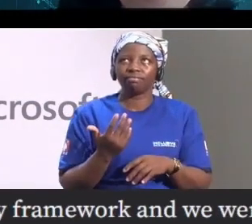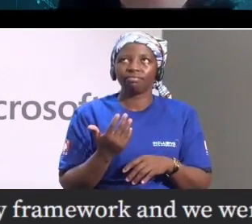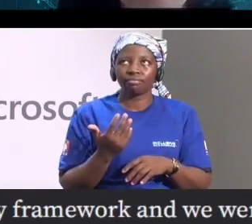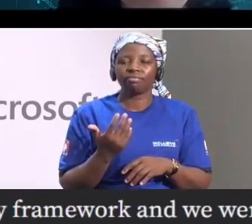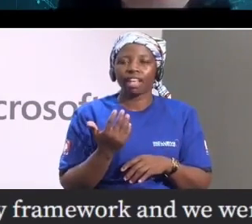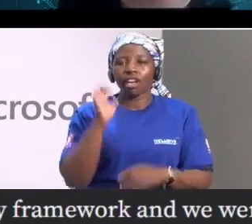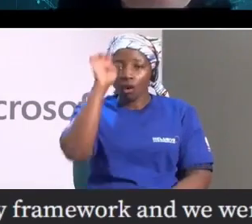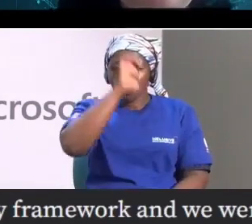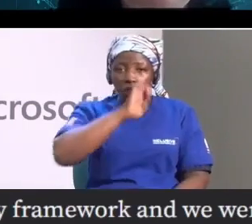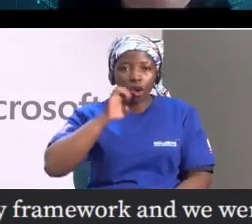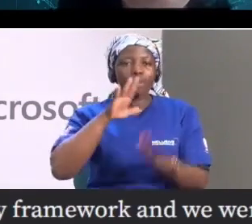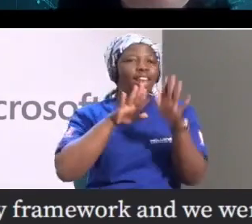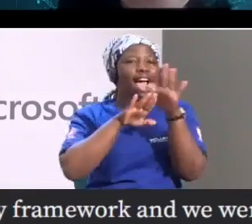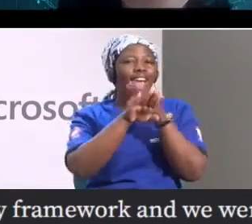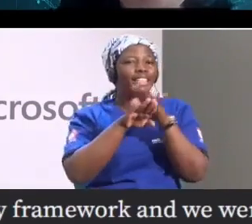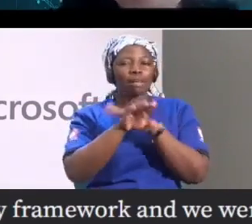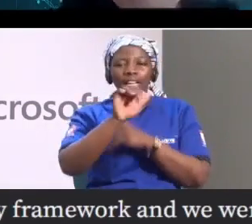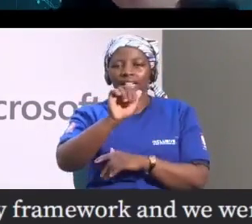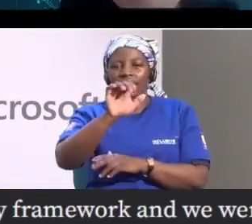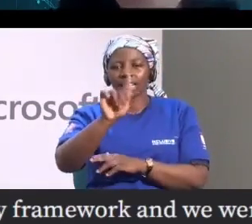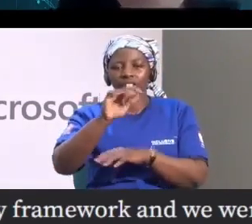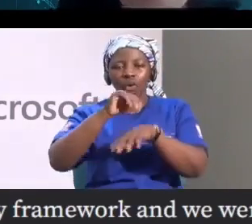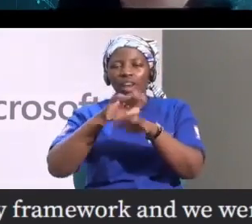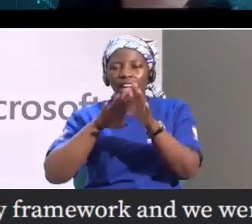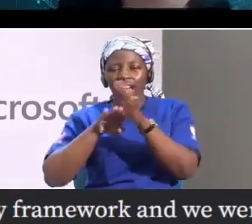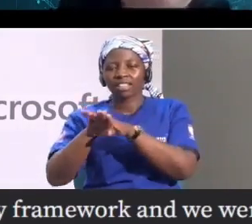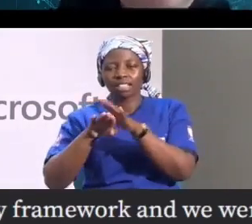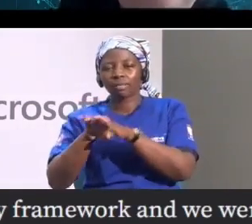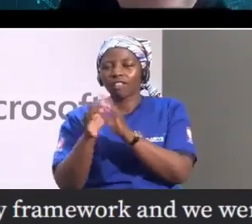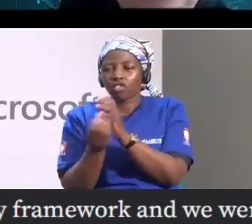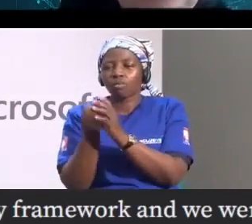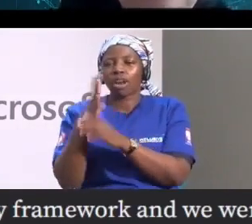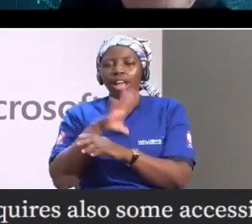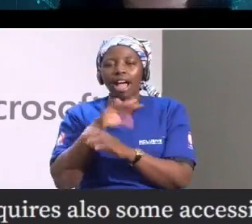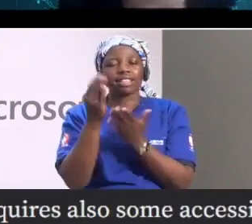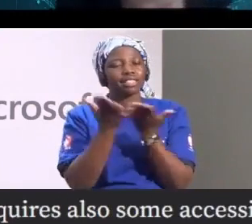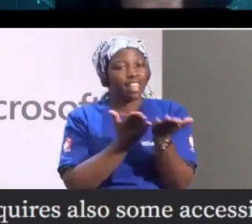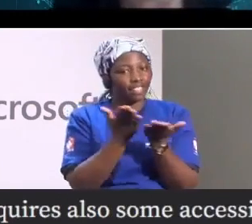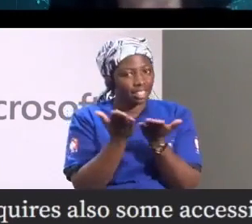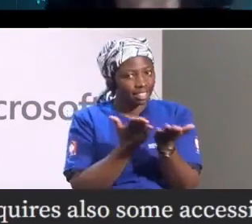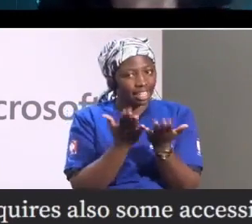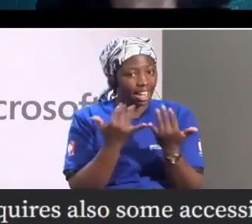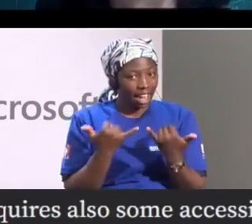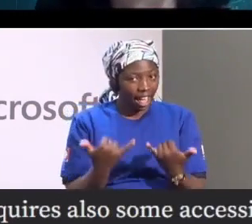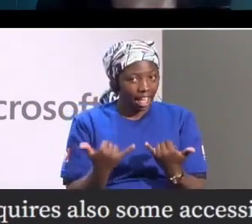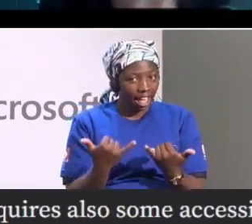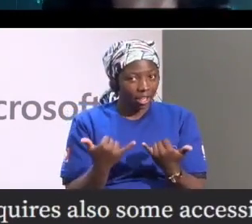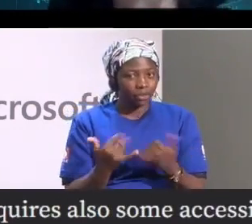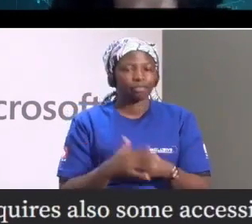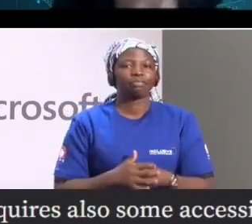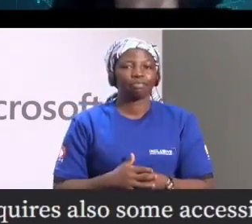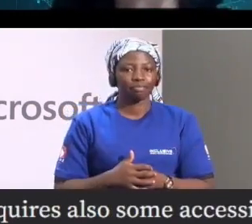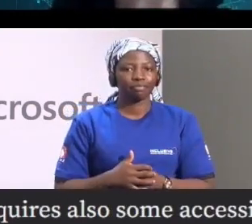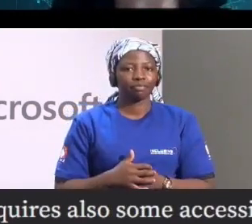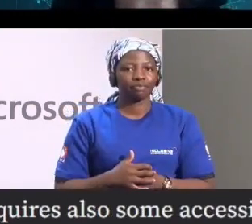so-called European Accessibility Act on the accessibility of products and services. Now, the requirements